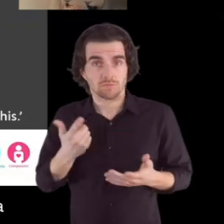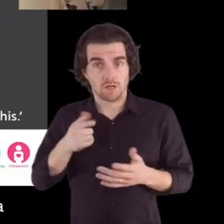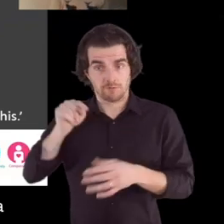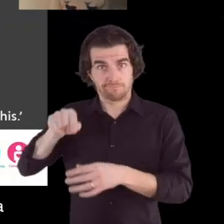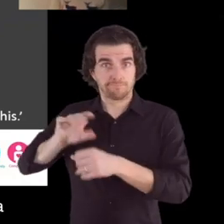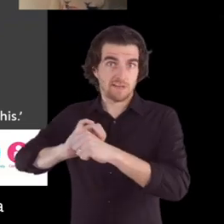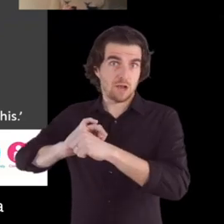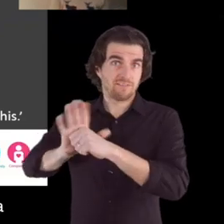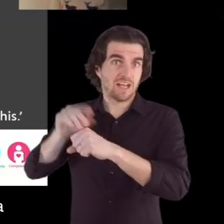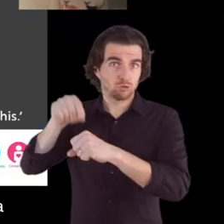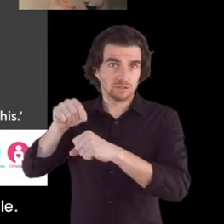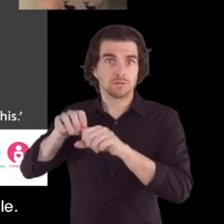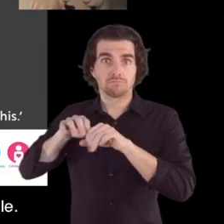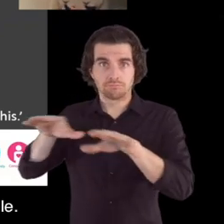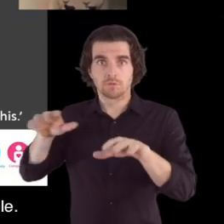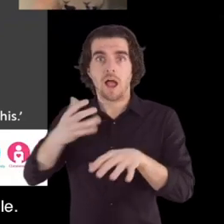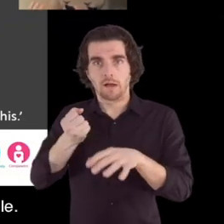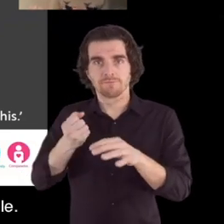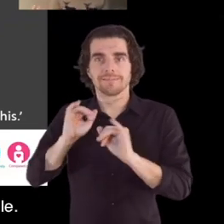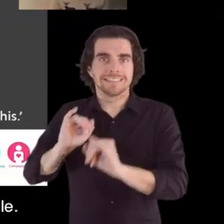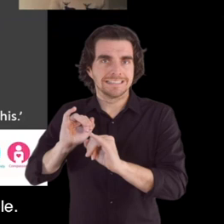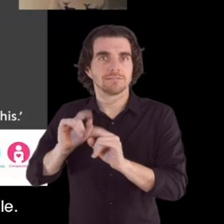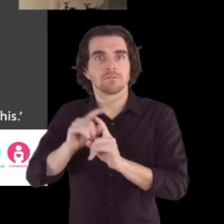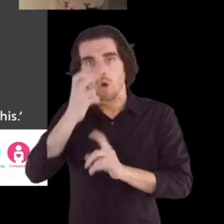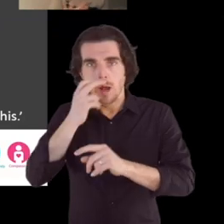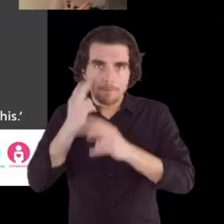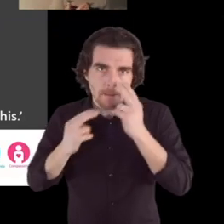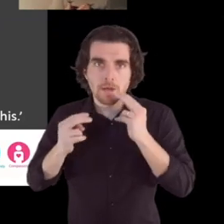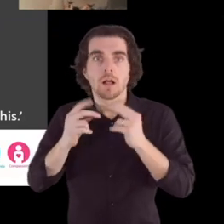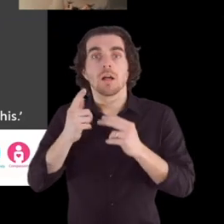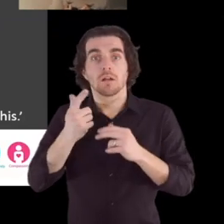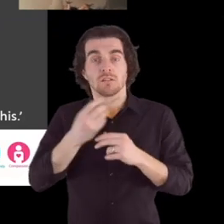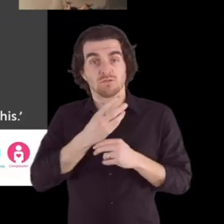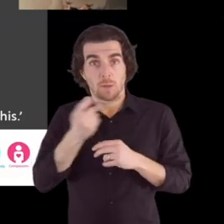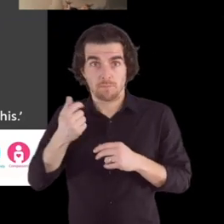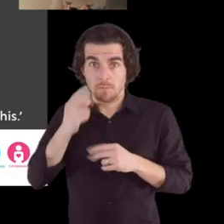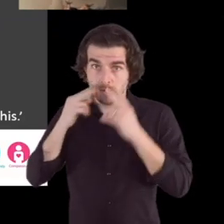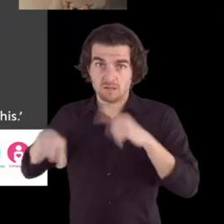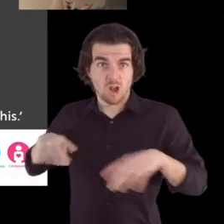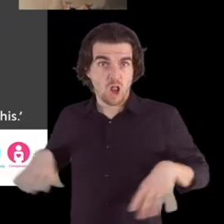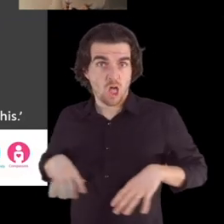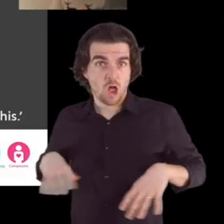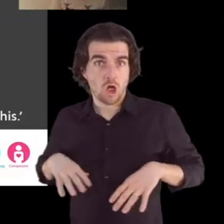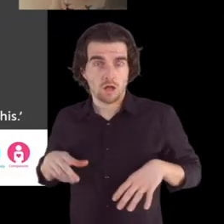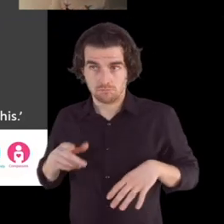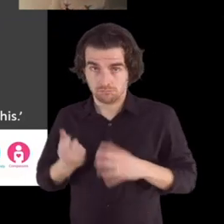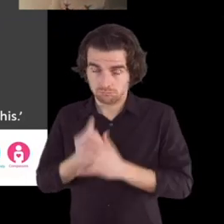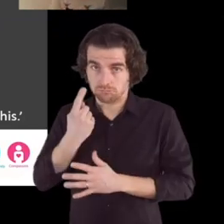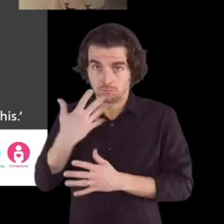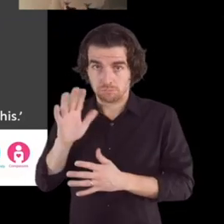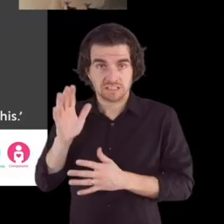the virus, there's the idea that the virus only affects older people. Some of the members in our team were really young and they were really floored by